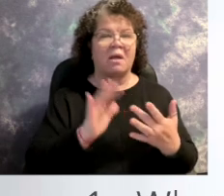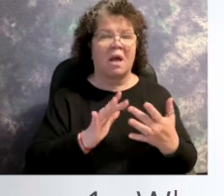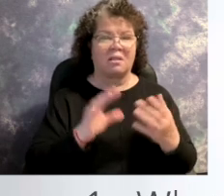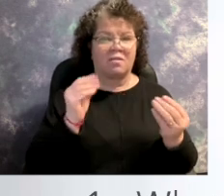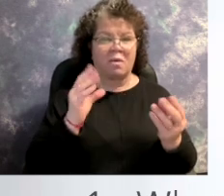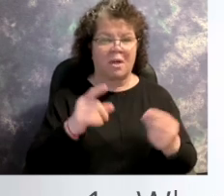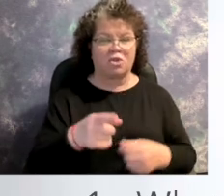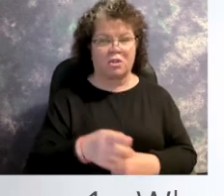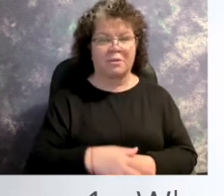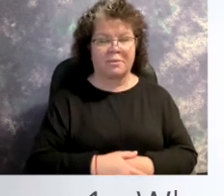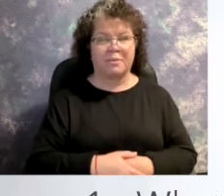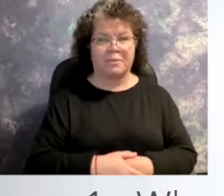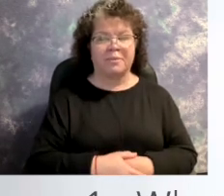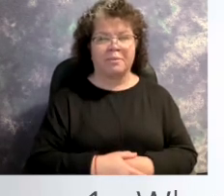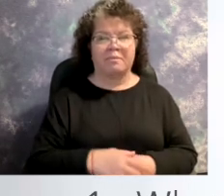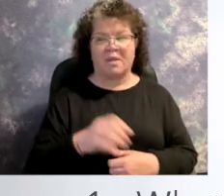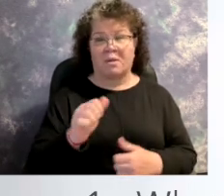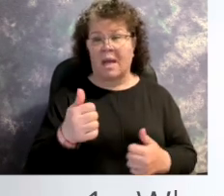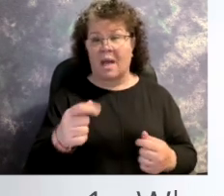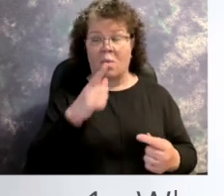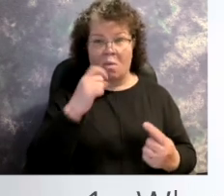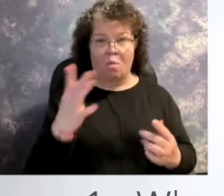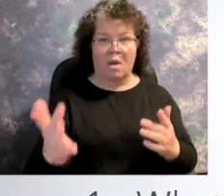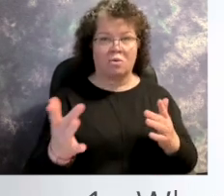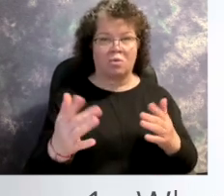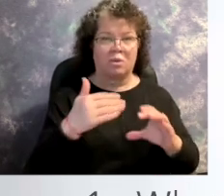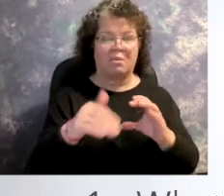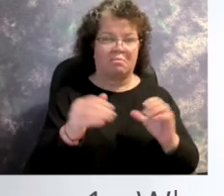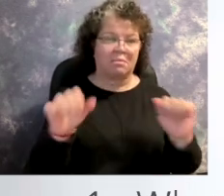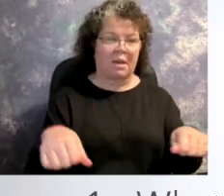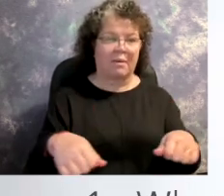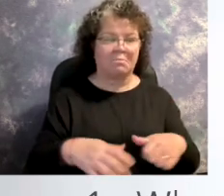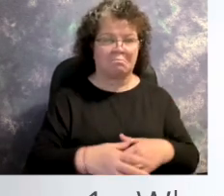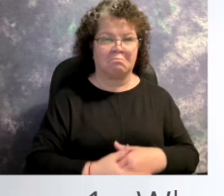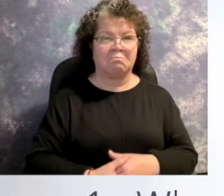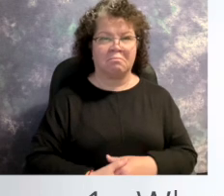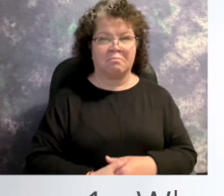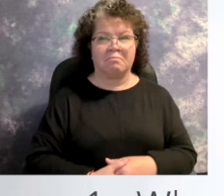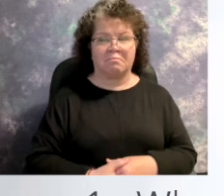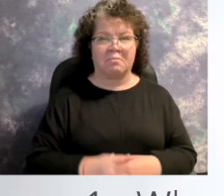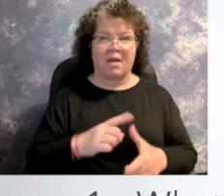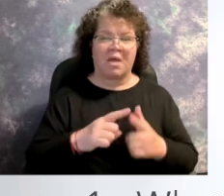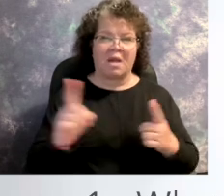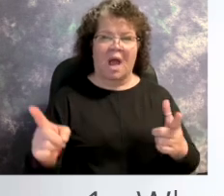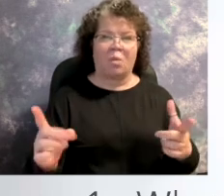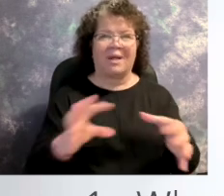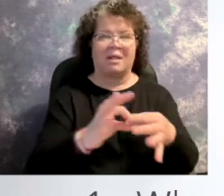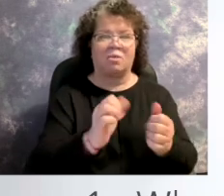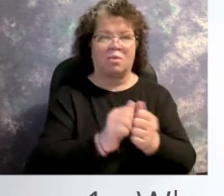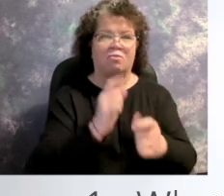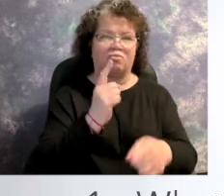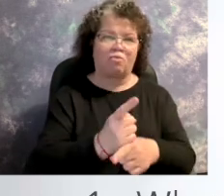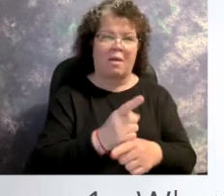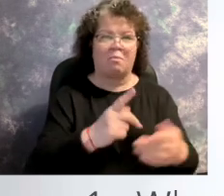below so that we can get into contact and we can definitely direct you in to the right